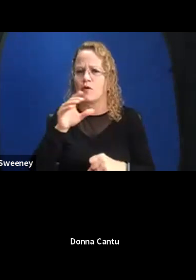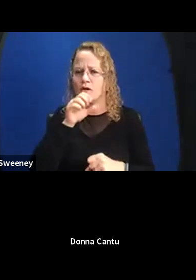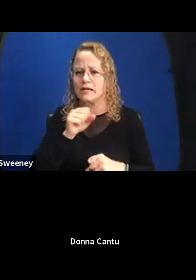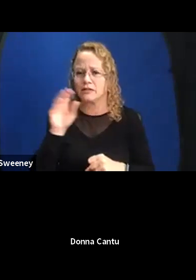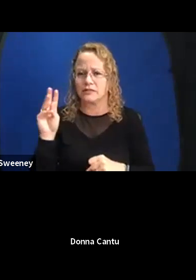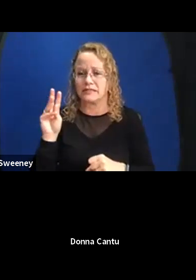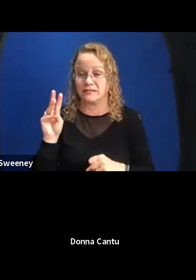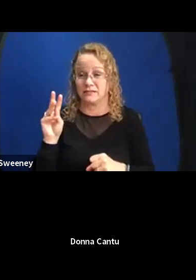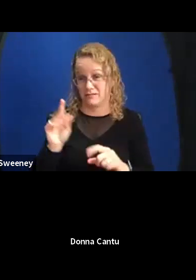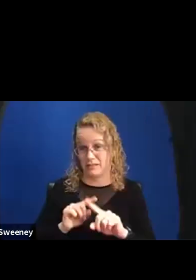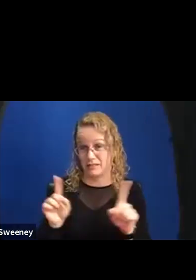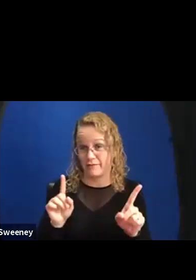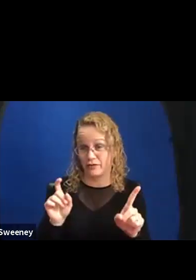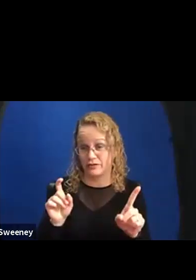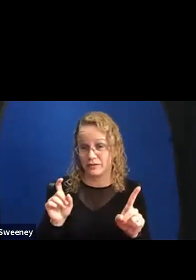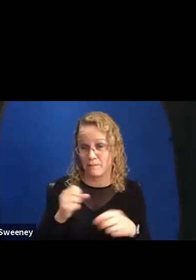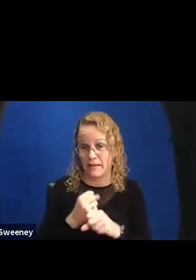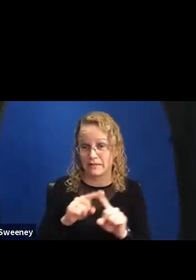difference?